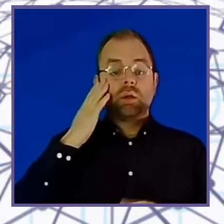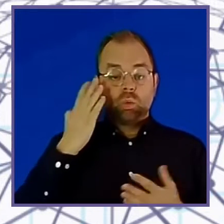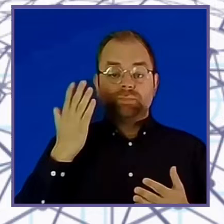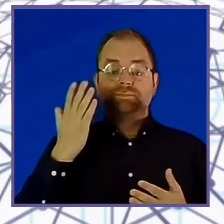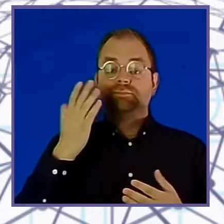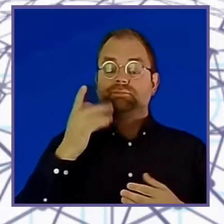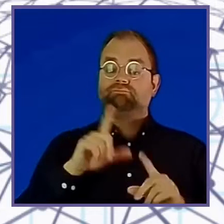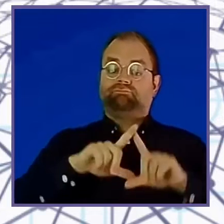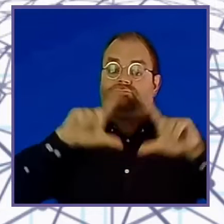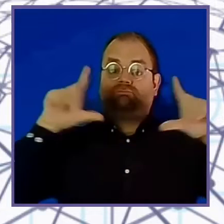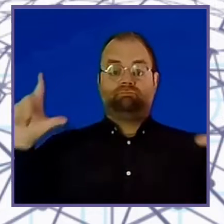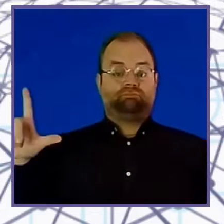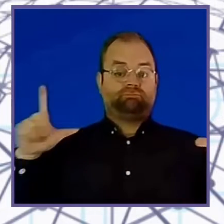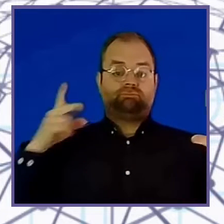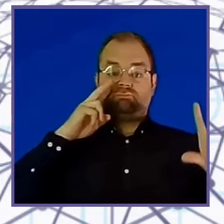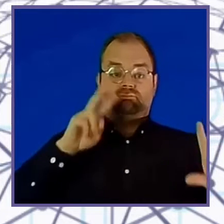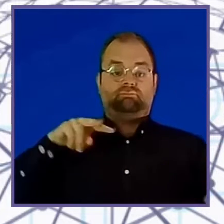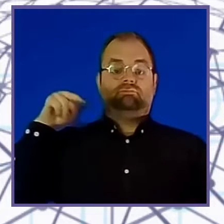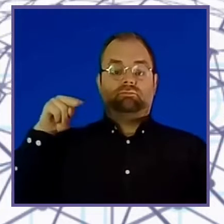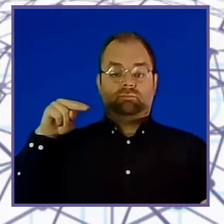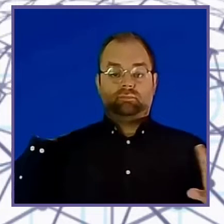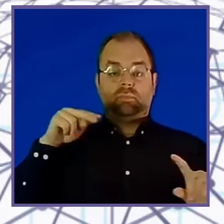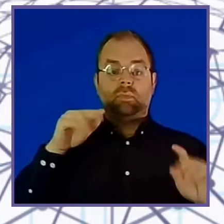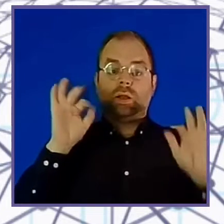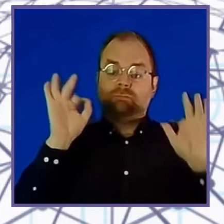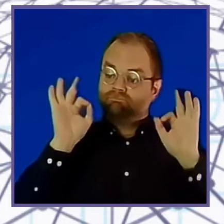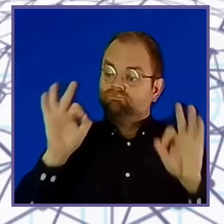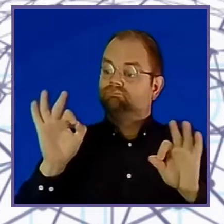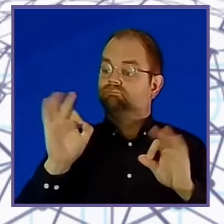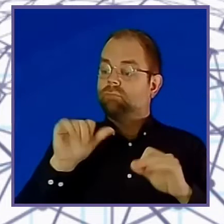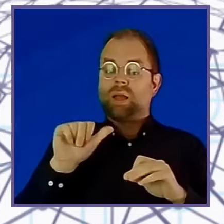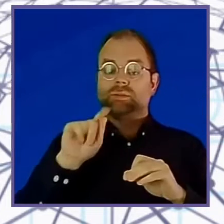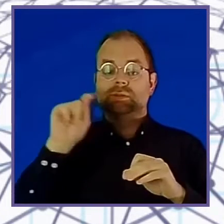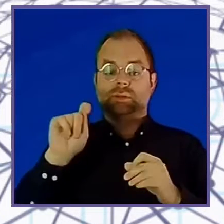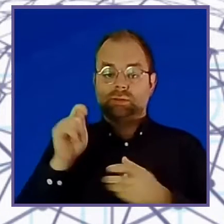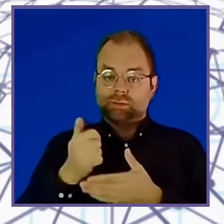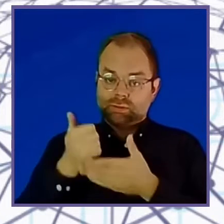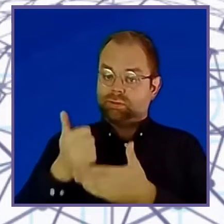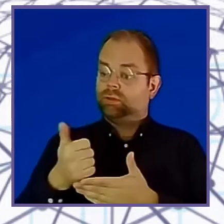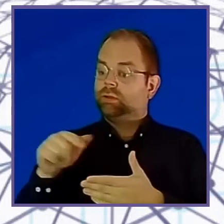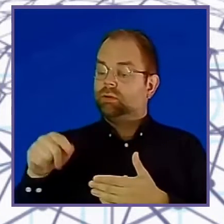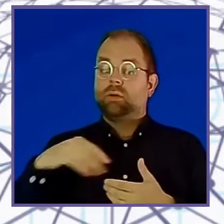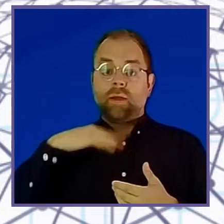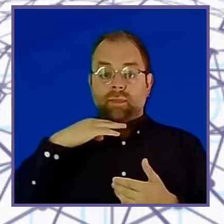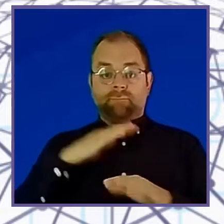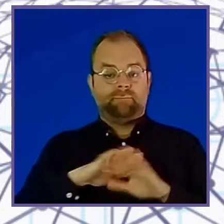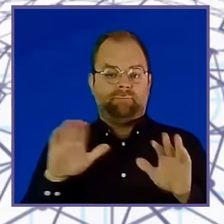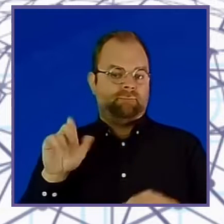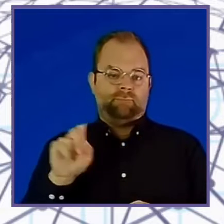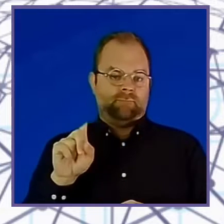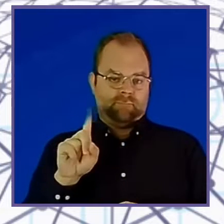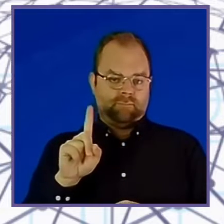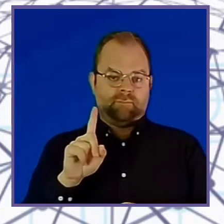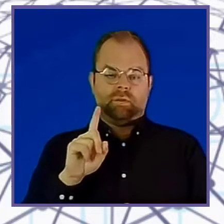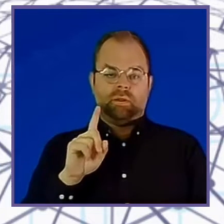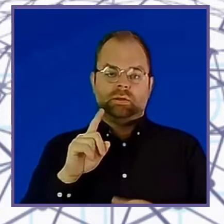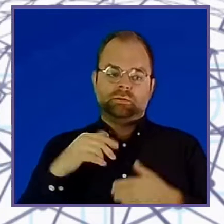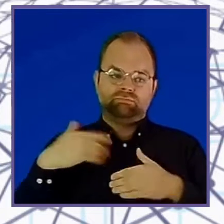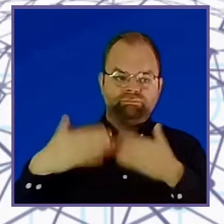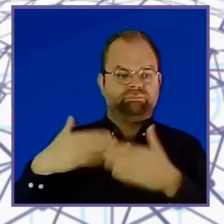so affordability is a big challenge, because many times the user of AT is not the buyer. So you could make